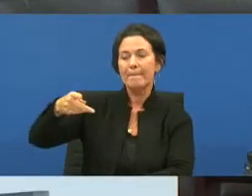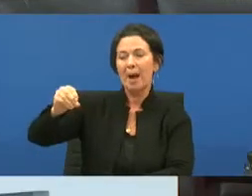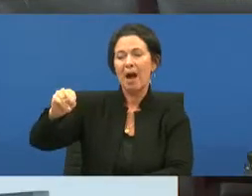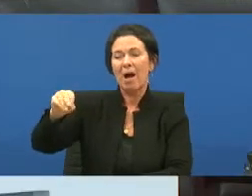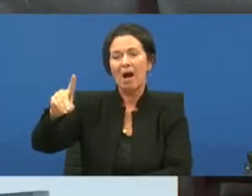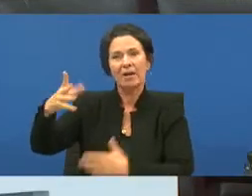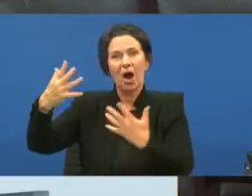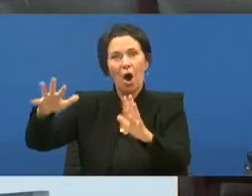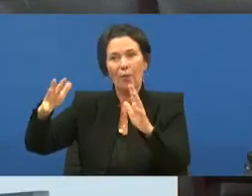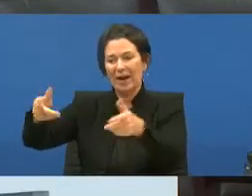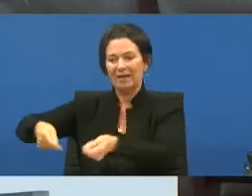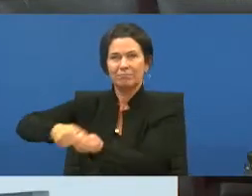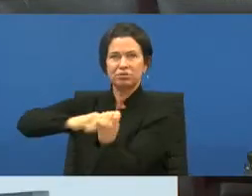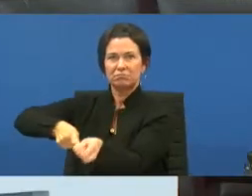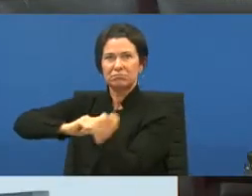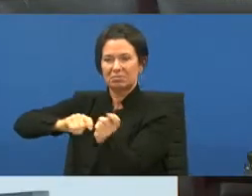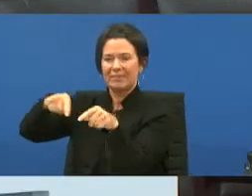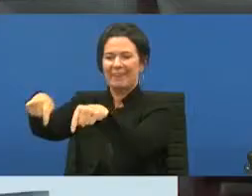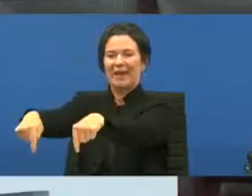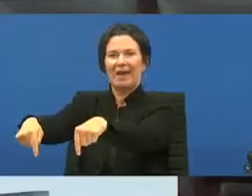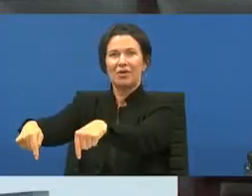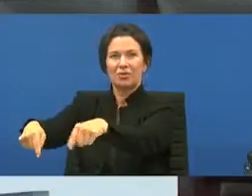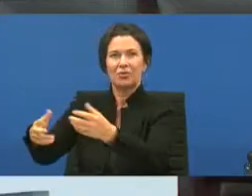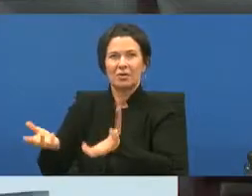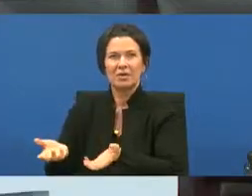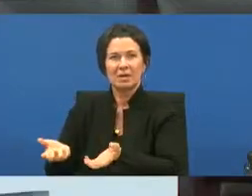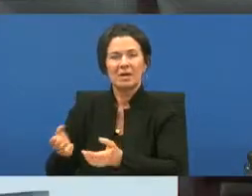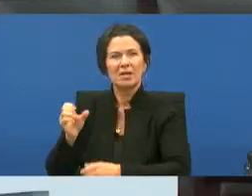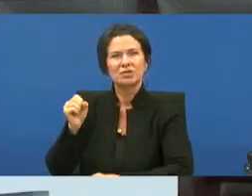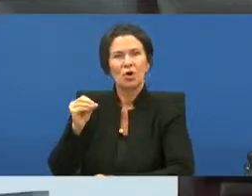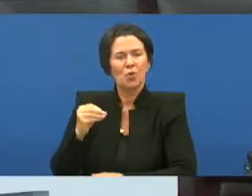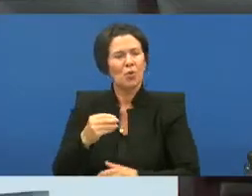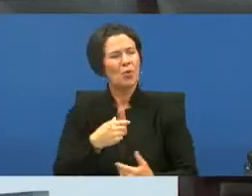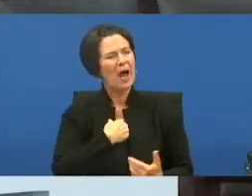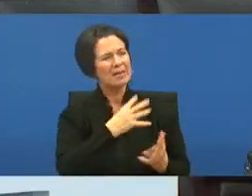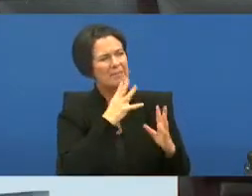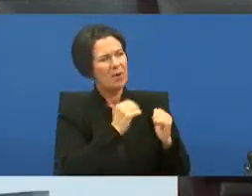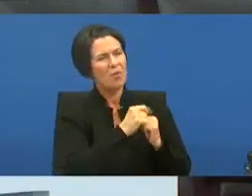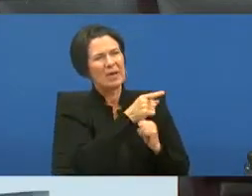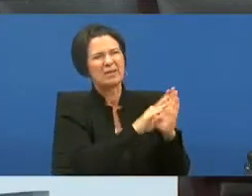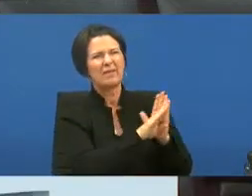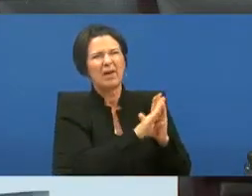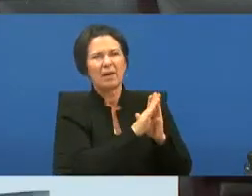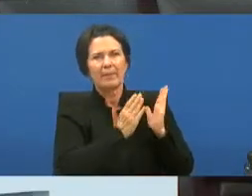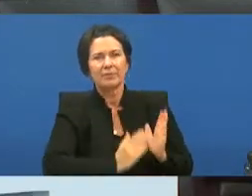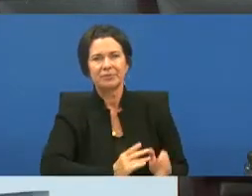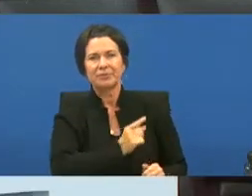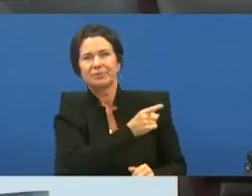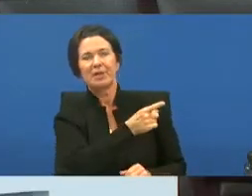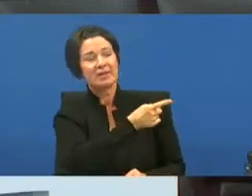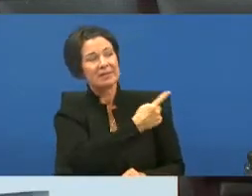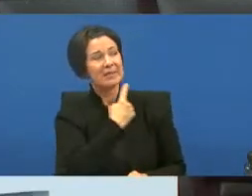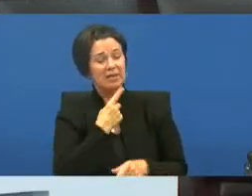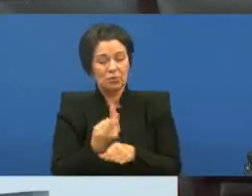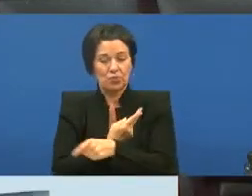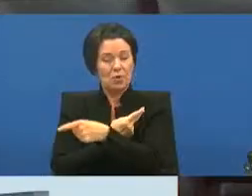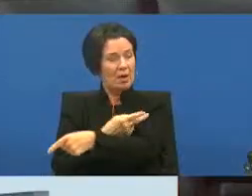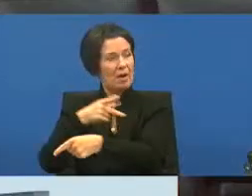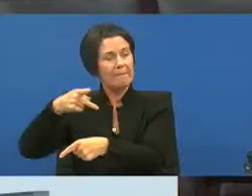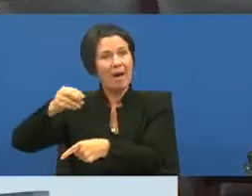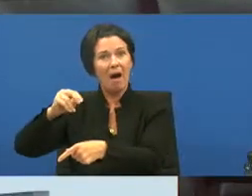property before. So when speaking with the developers, they said they were going to use this pond as